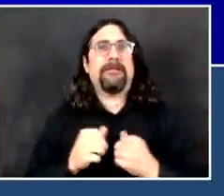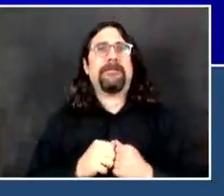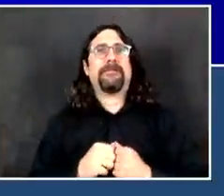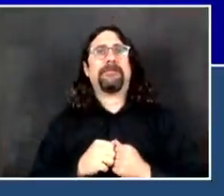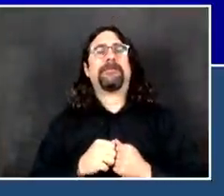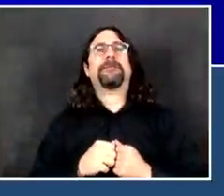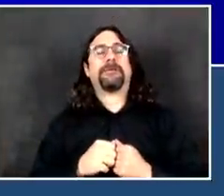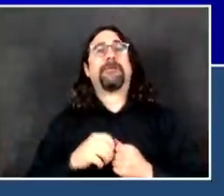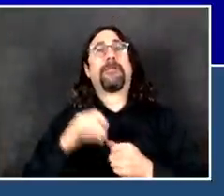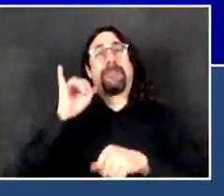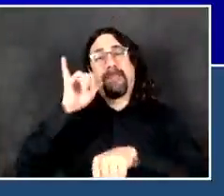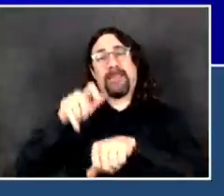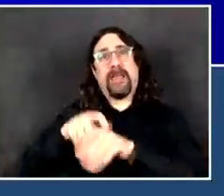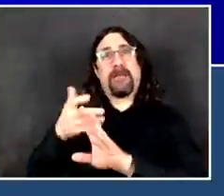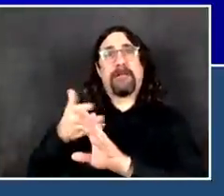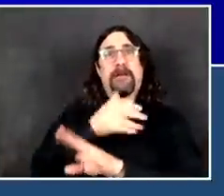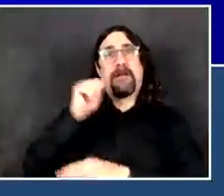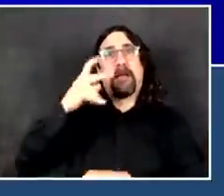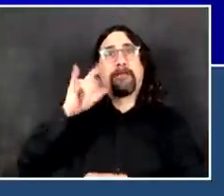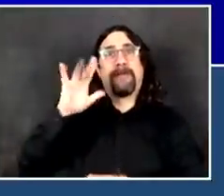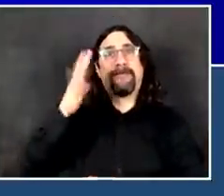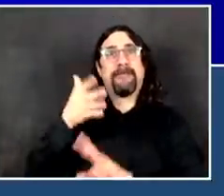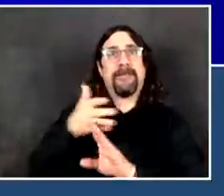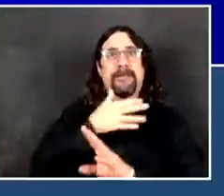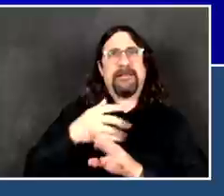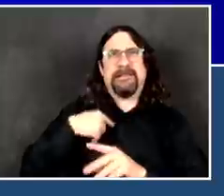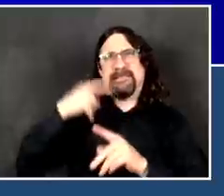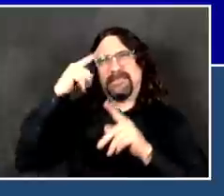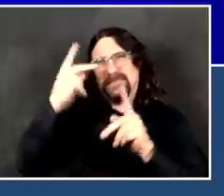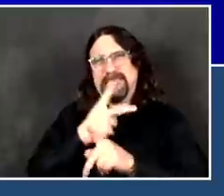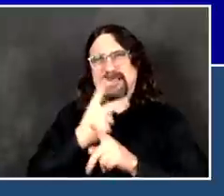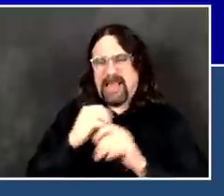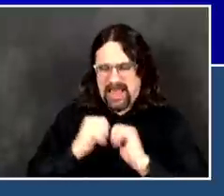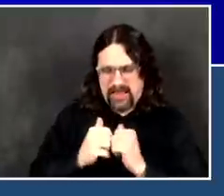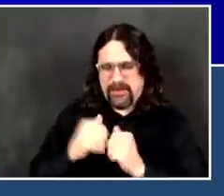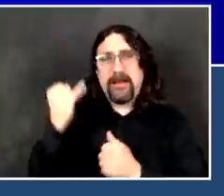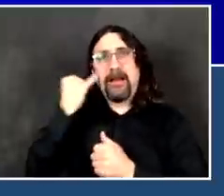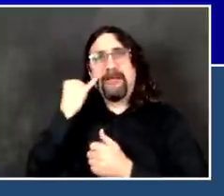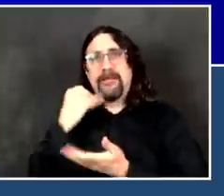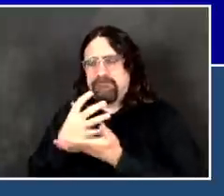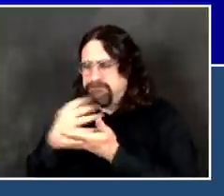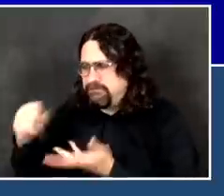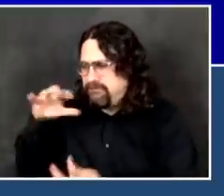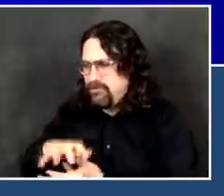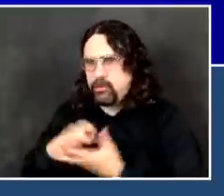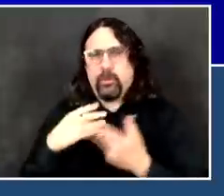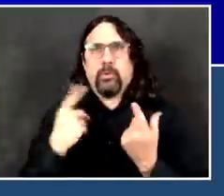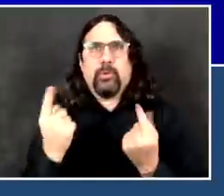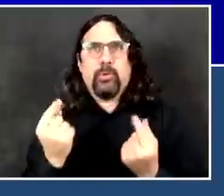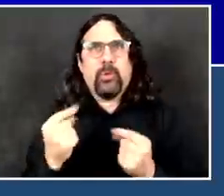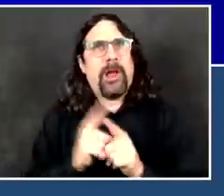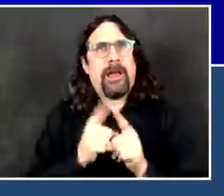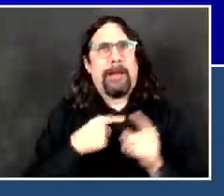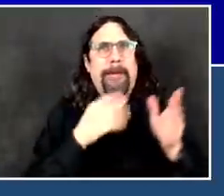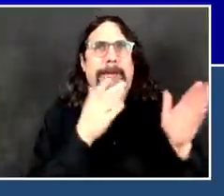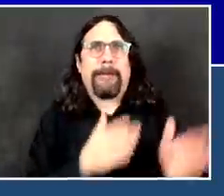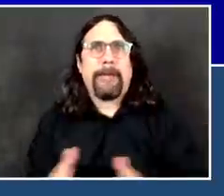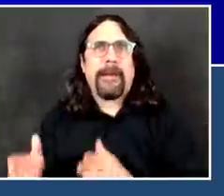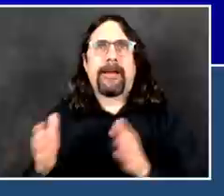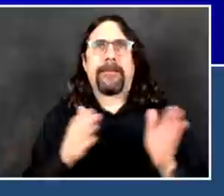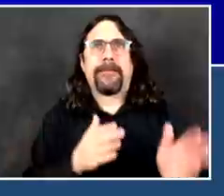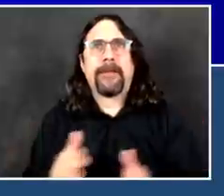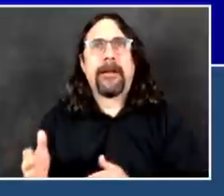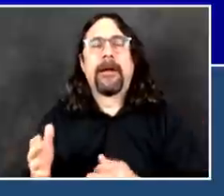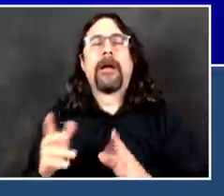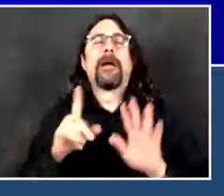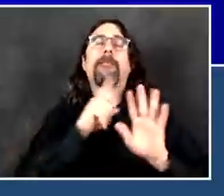there might not be that ventilator needed for the next patient. Thank God, right around then was when things started to improve, and it's all because of everything